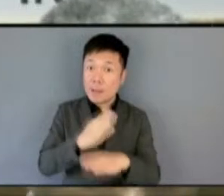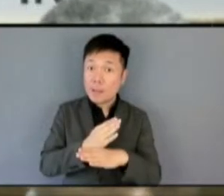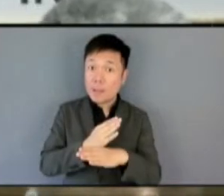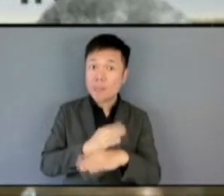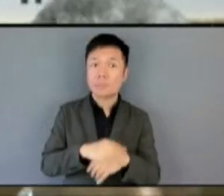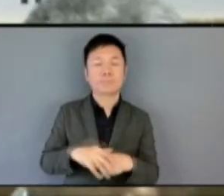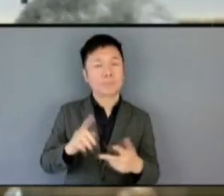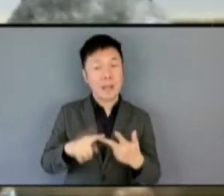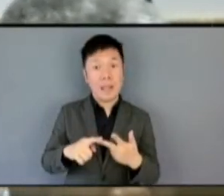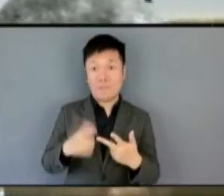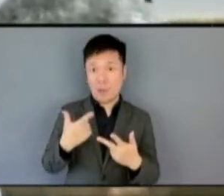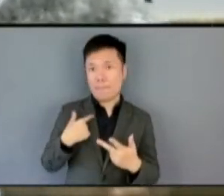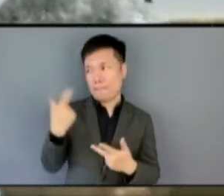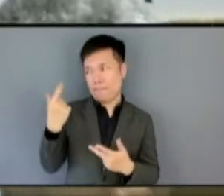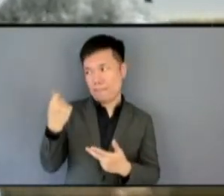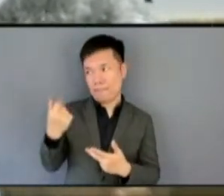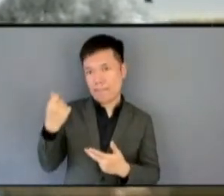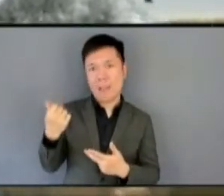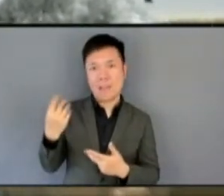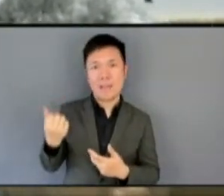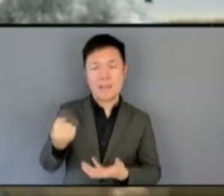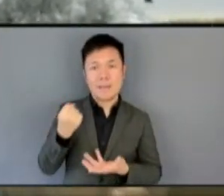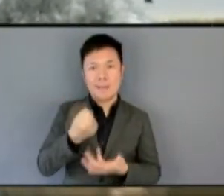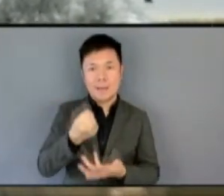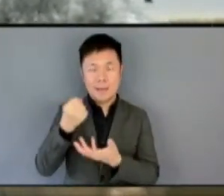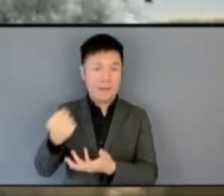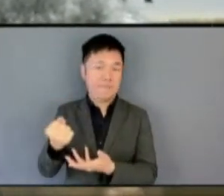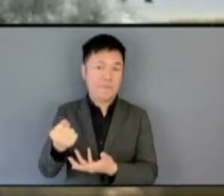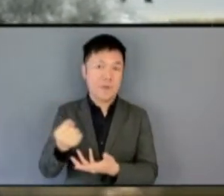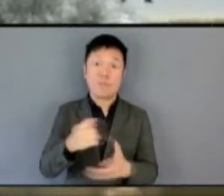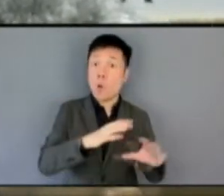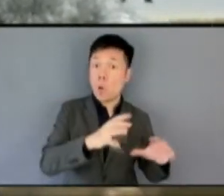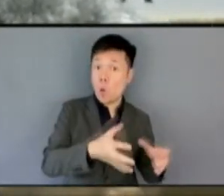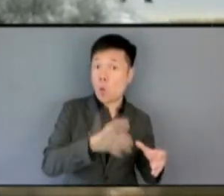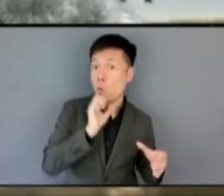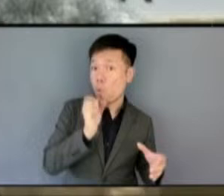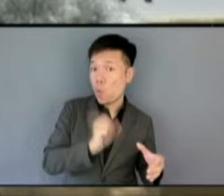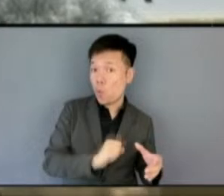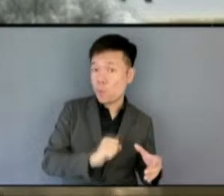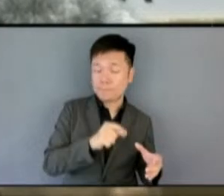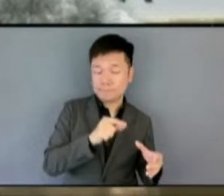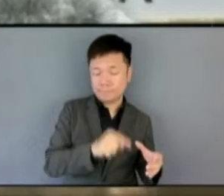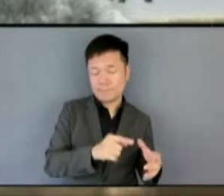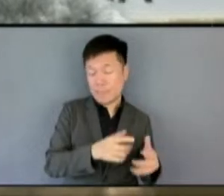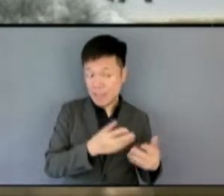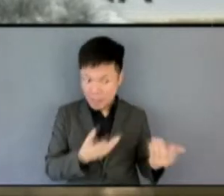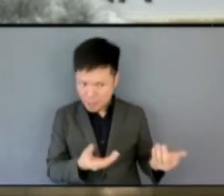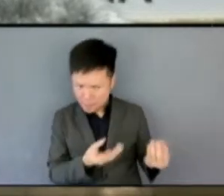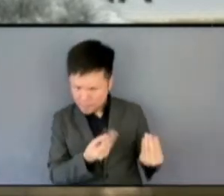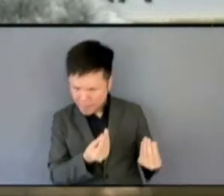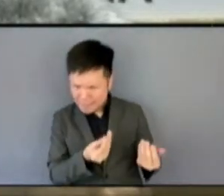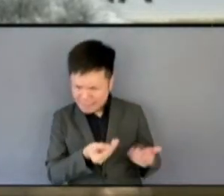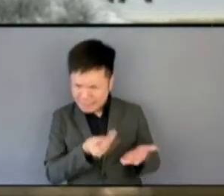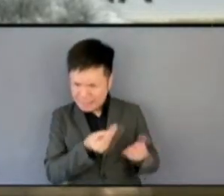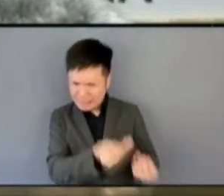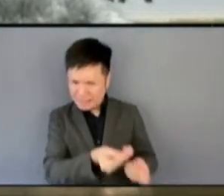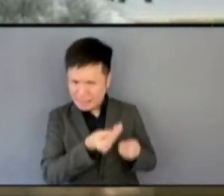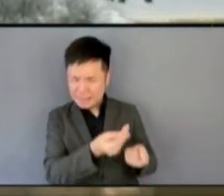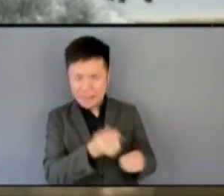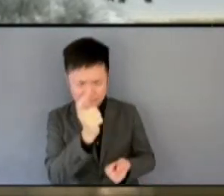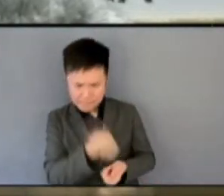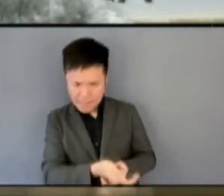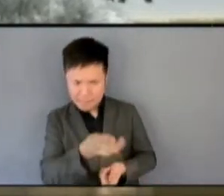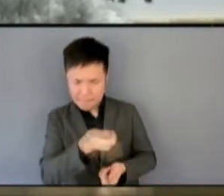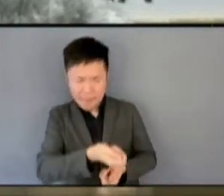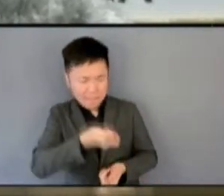Assistance Program was launched to provide senior citizens with a suitable income source after retirement. Pradhan